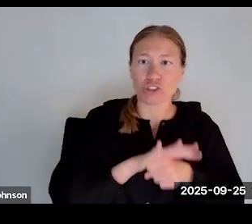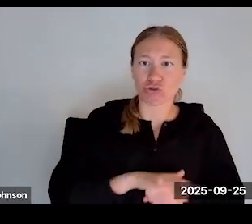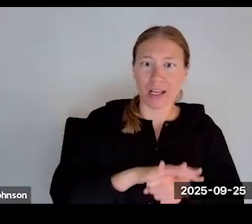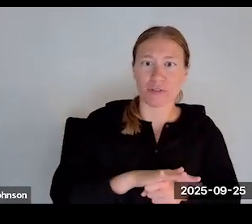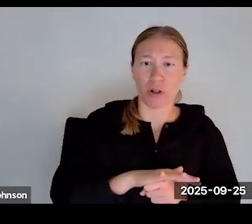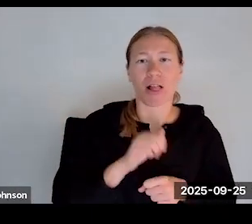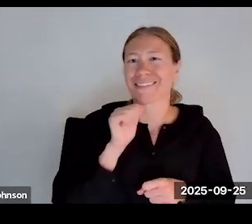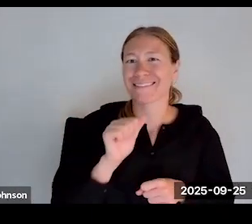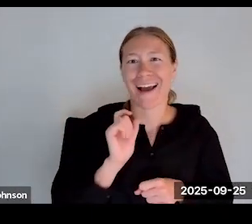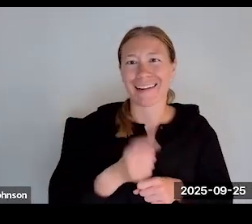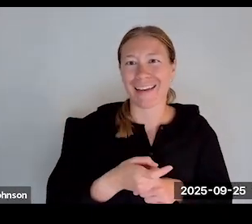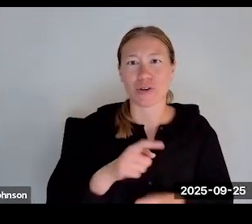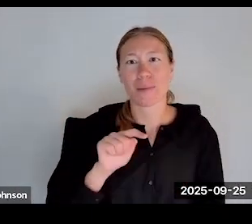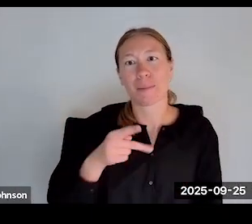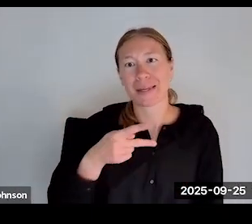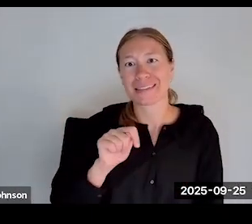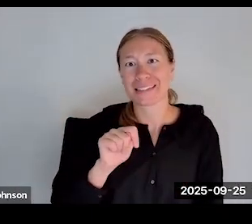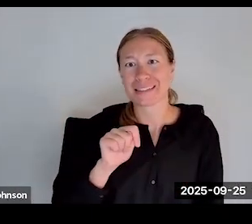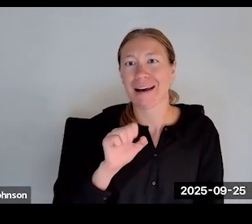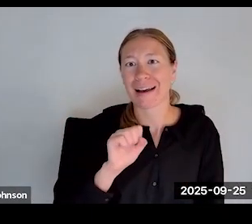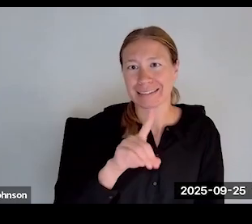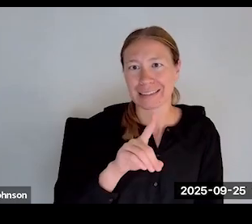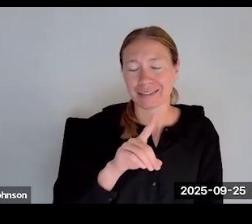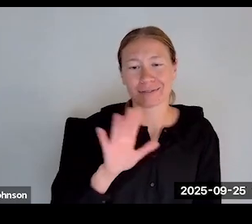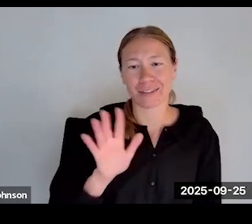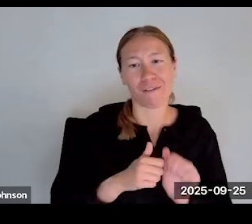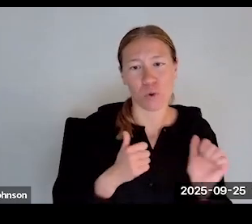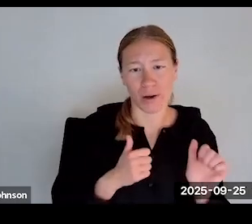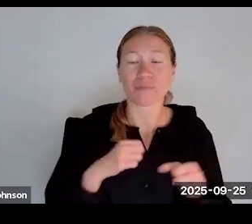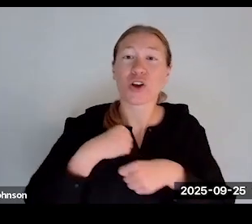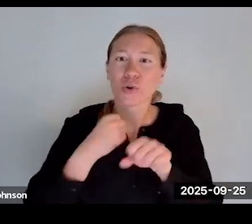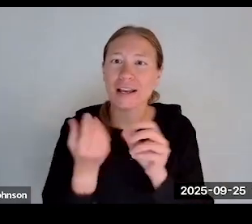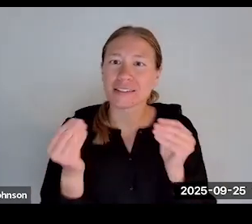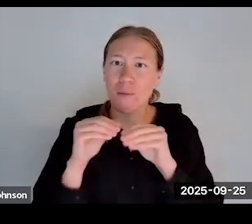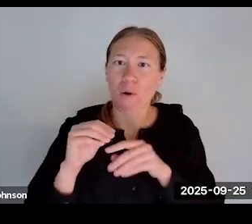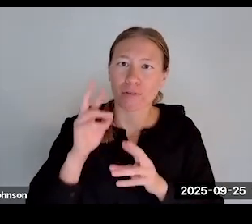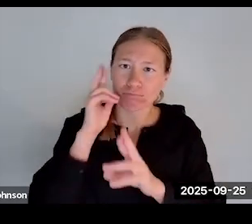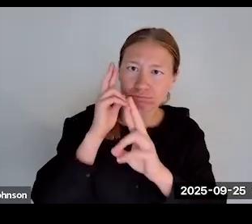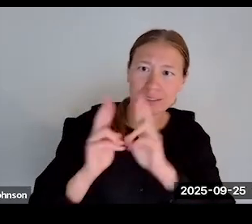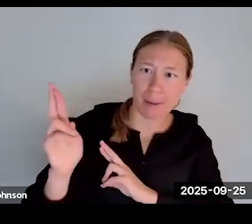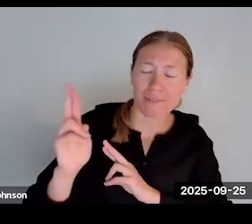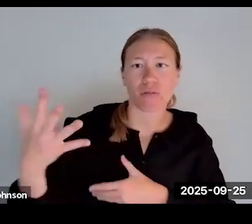gave you PTSD, creates a more respectful and inclusive environment.